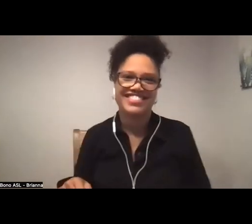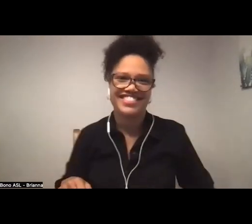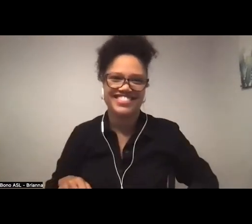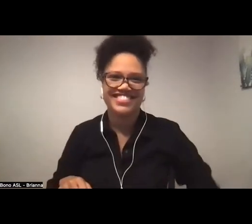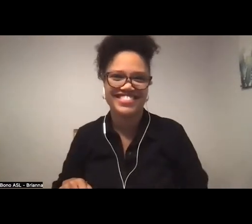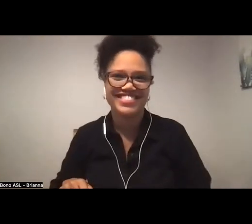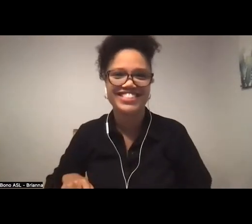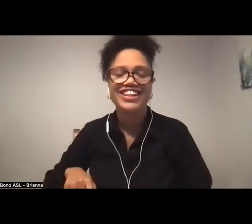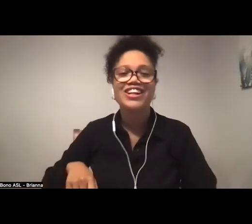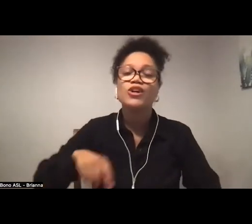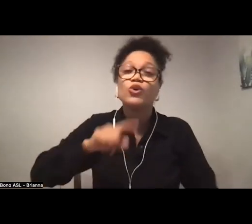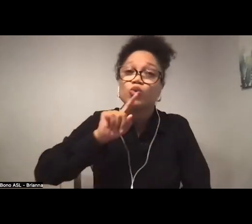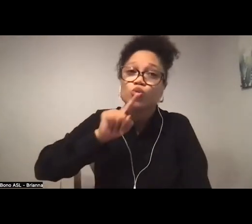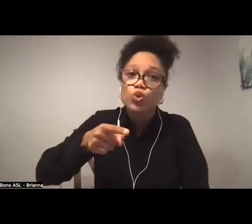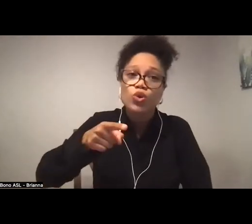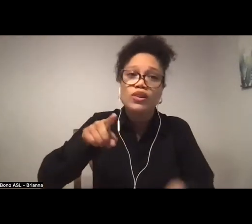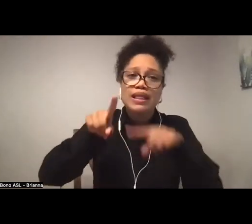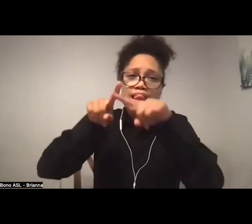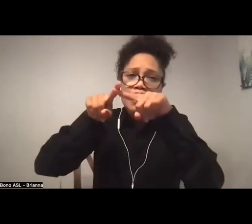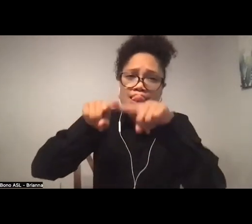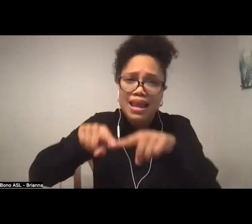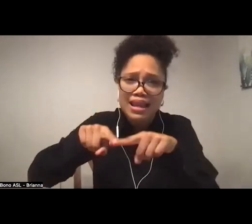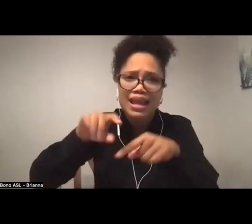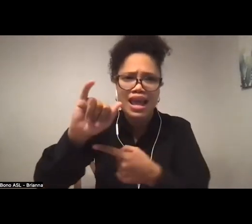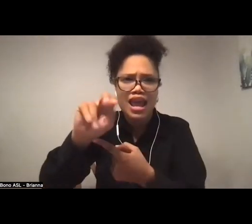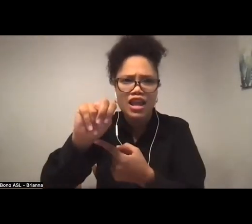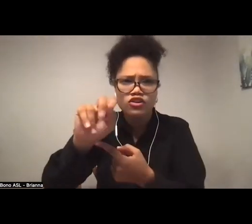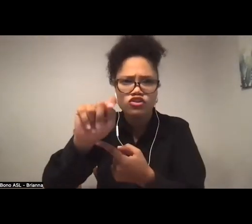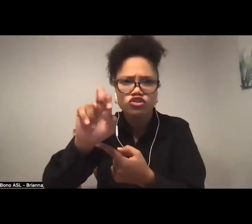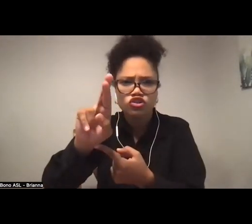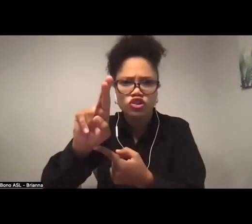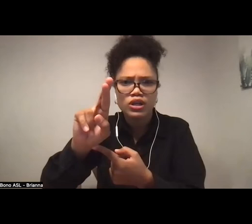Truly leaning into interdependence. Can you say more, Caitlin?